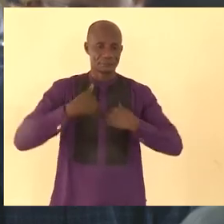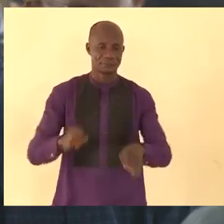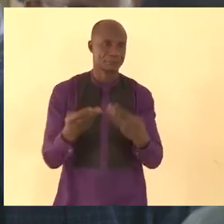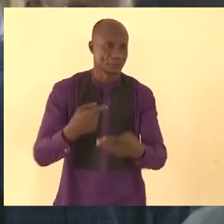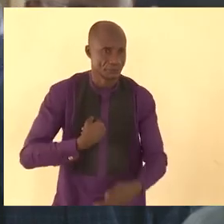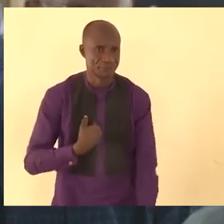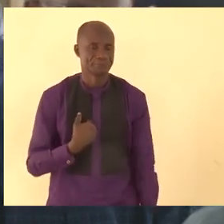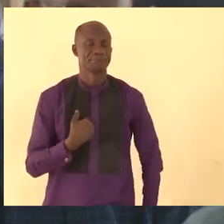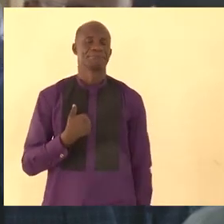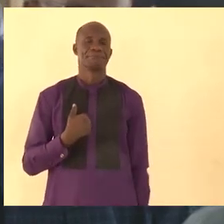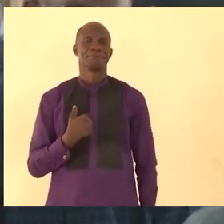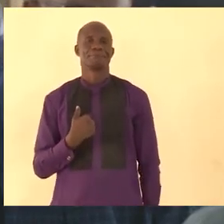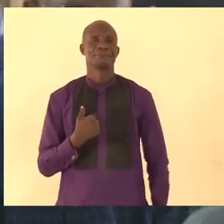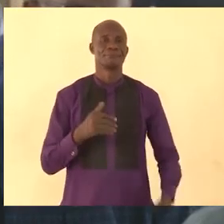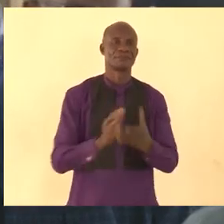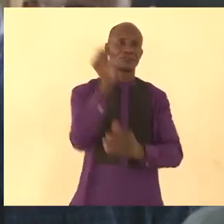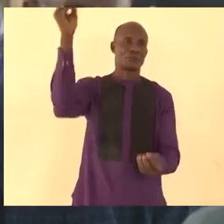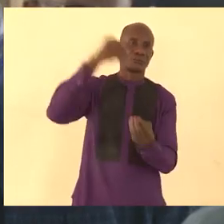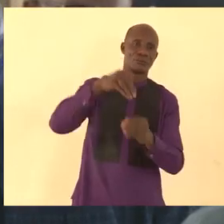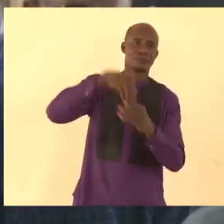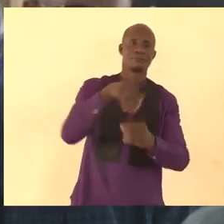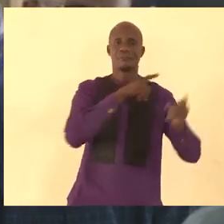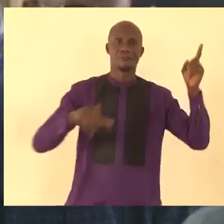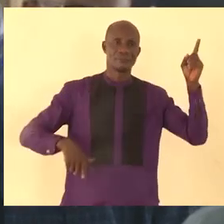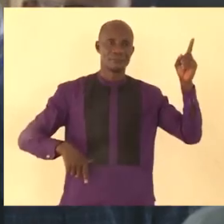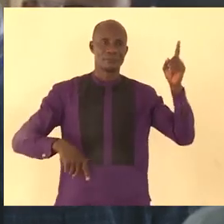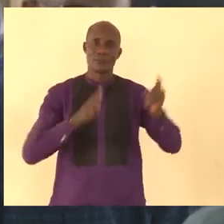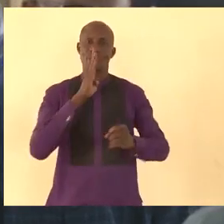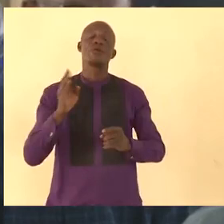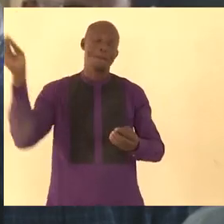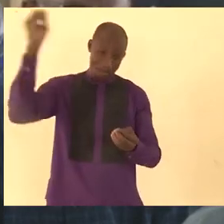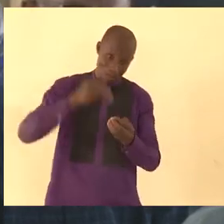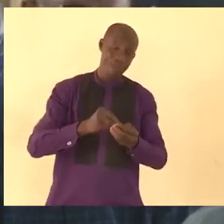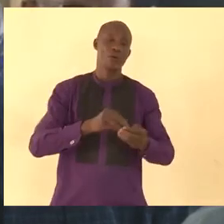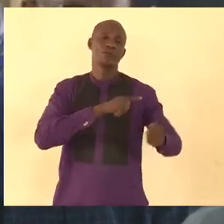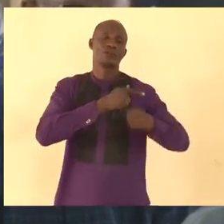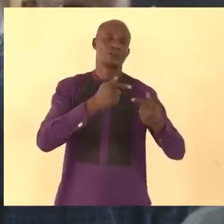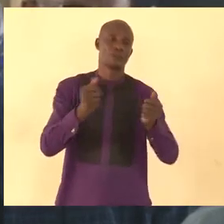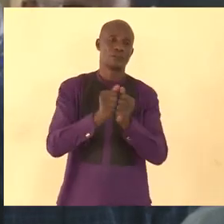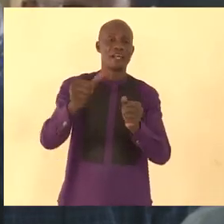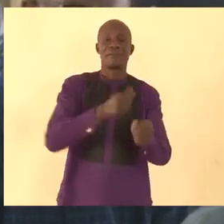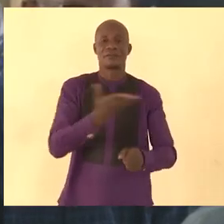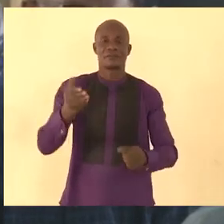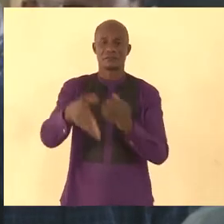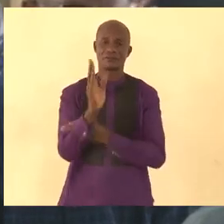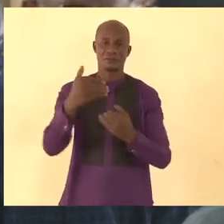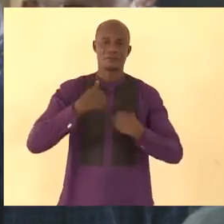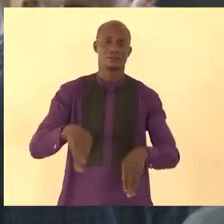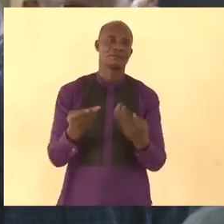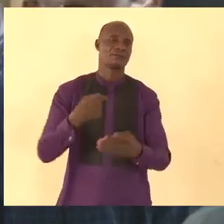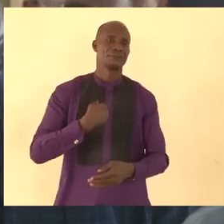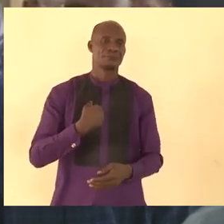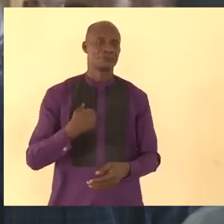me. To be more generous. Yes. Trust more in the Lord. Being more generous with everything God has given me. Thank you.